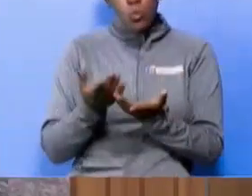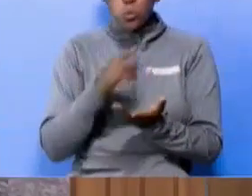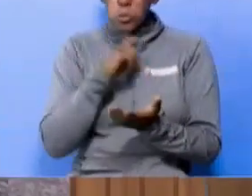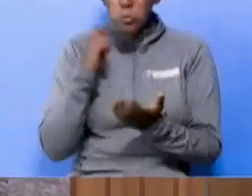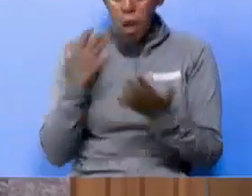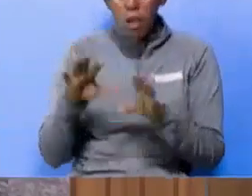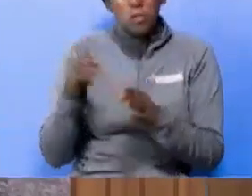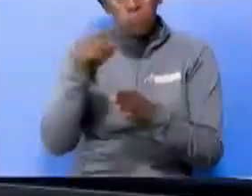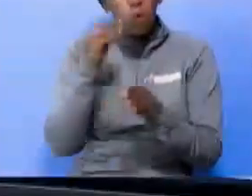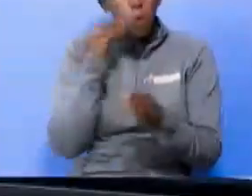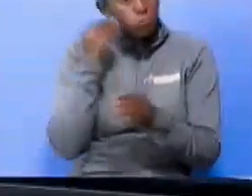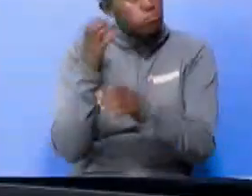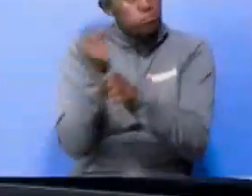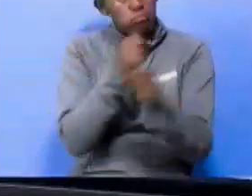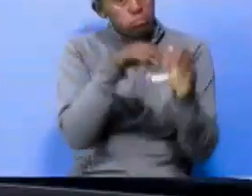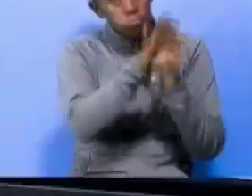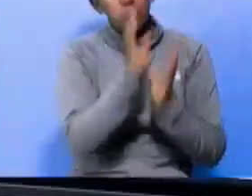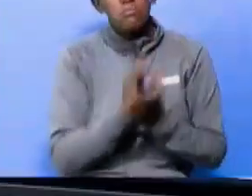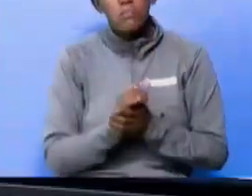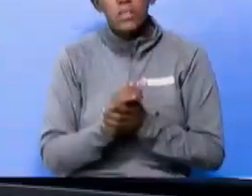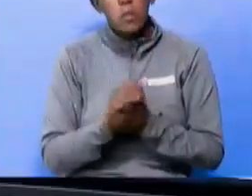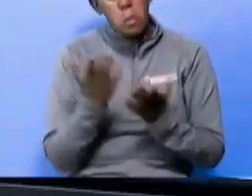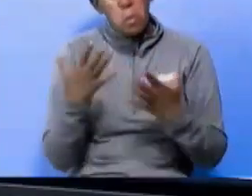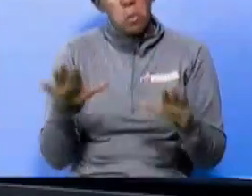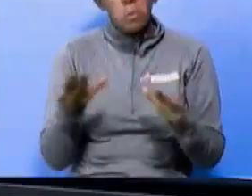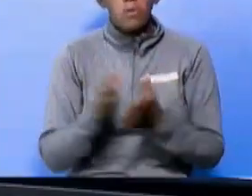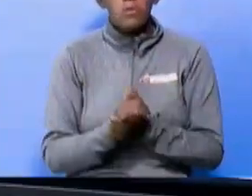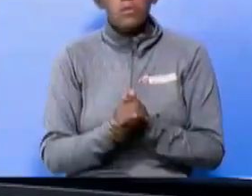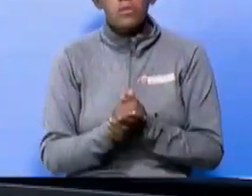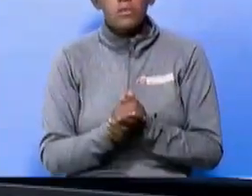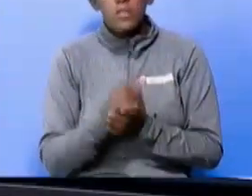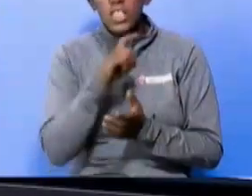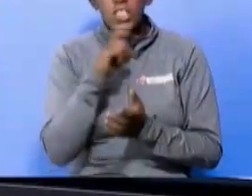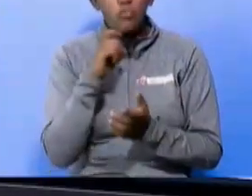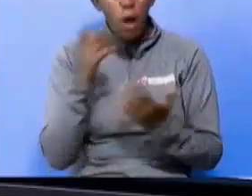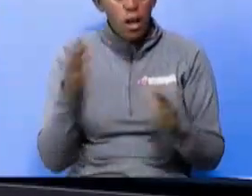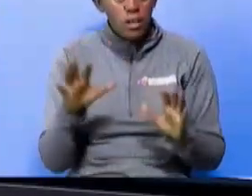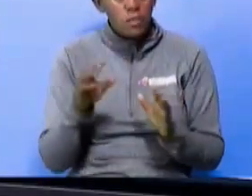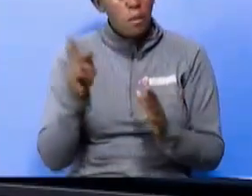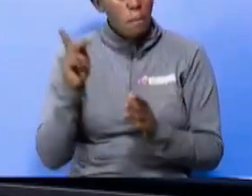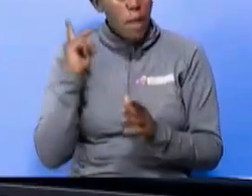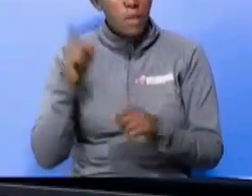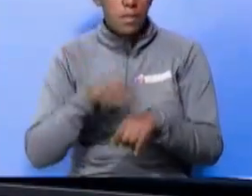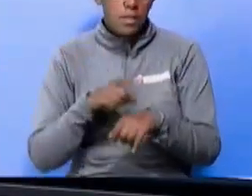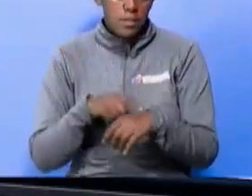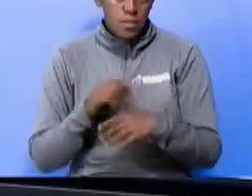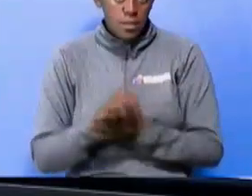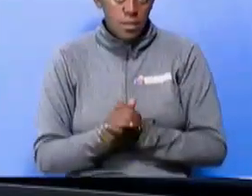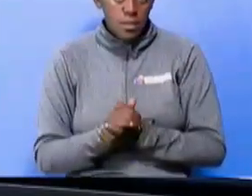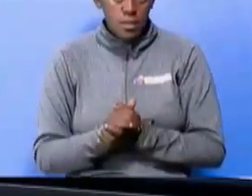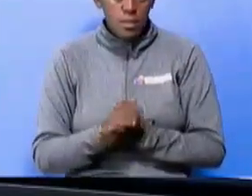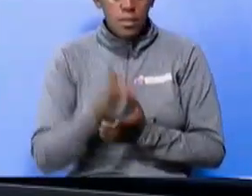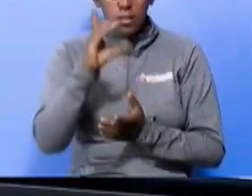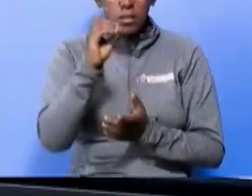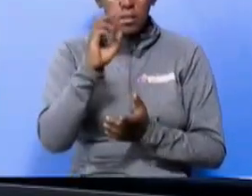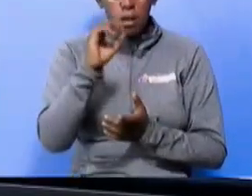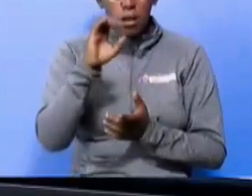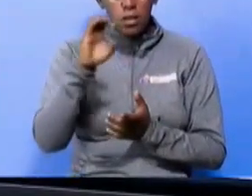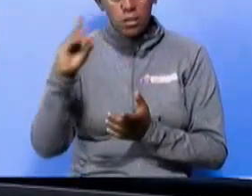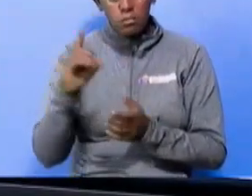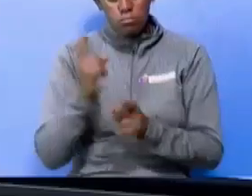dried. It has already dried. Dried, it is a past tense. Dried up. Dried it up properly